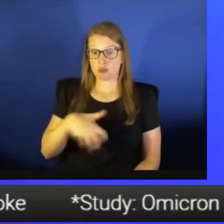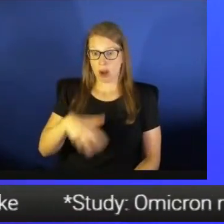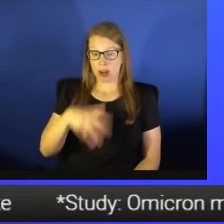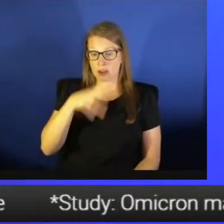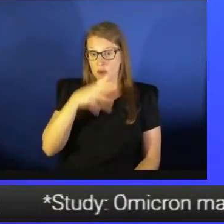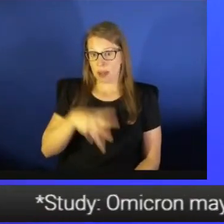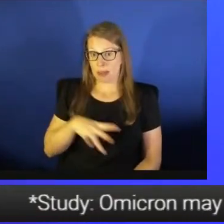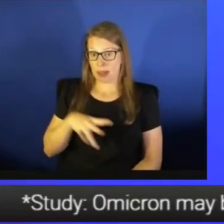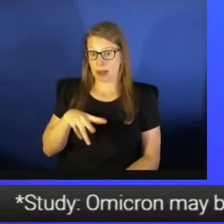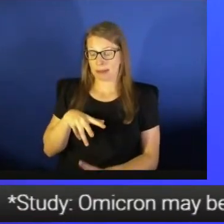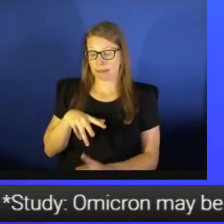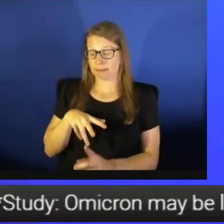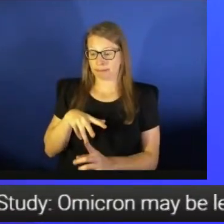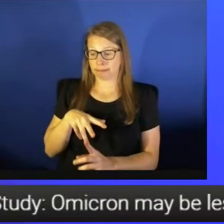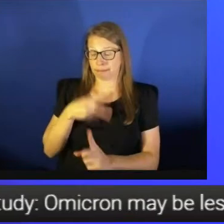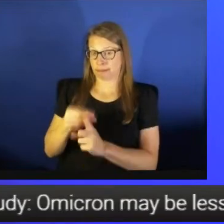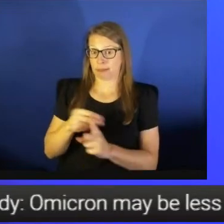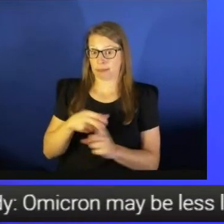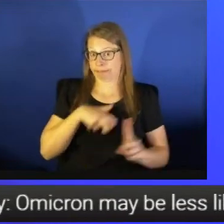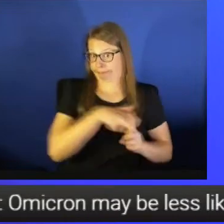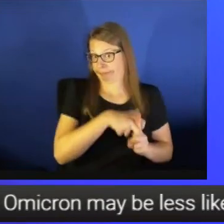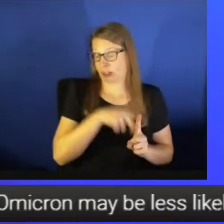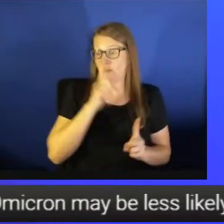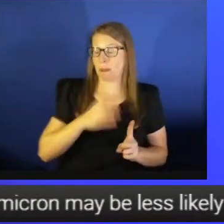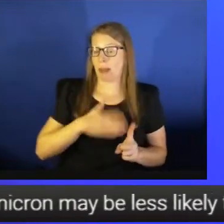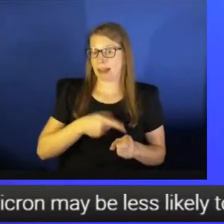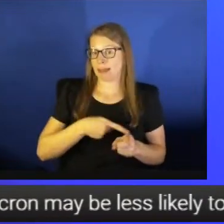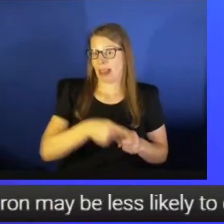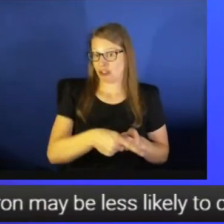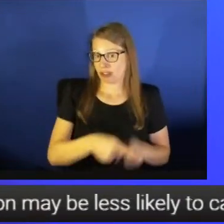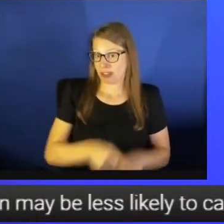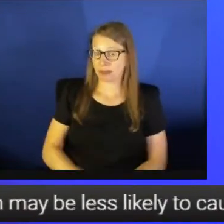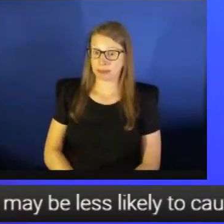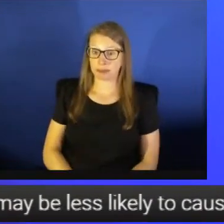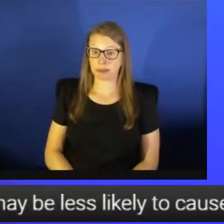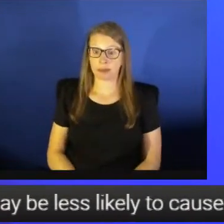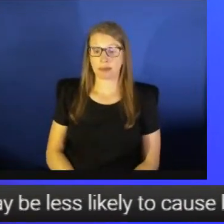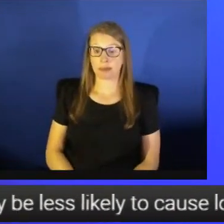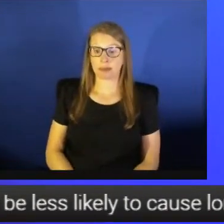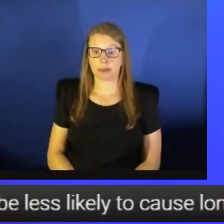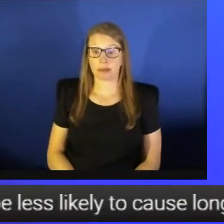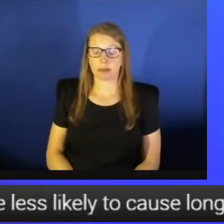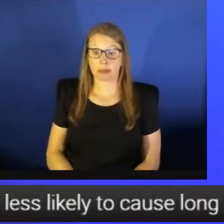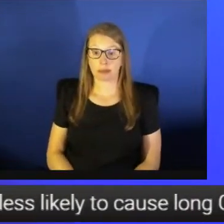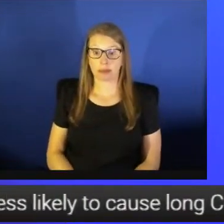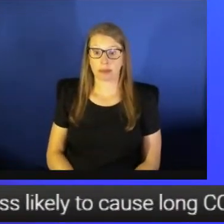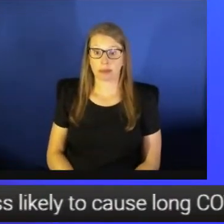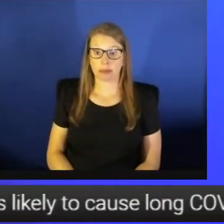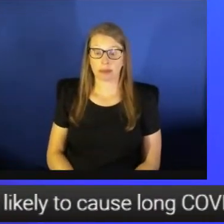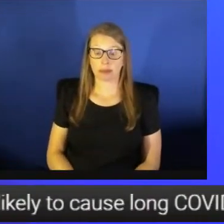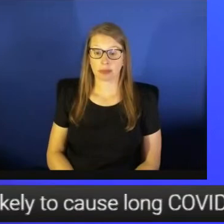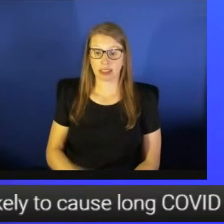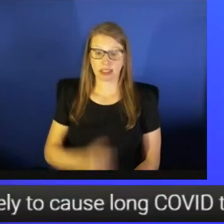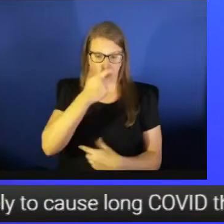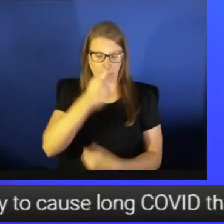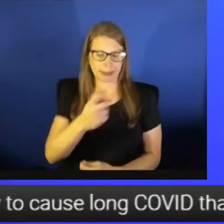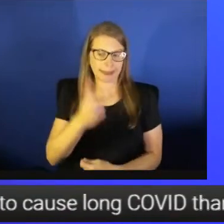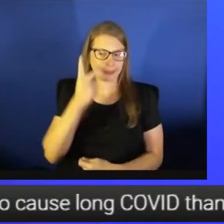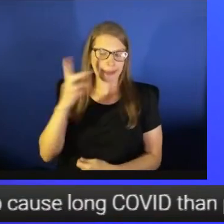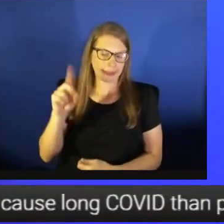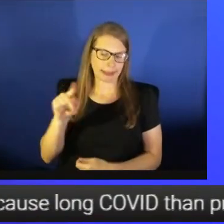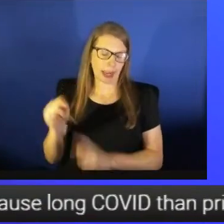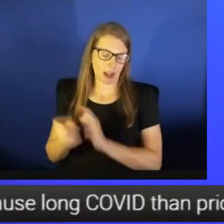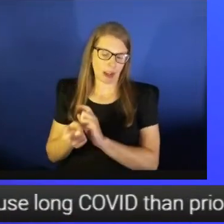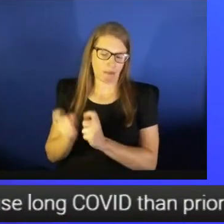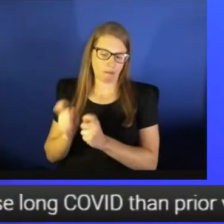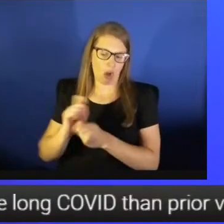my specialty. So I mean, you know, it's been interesting to see how the data evolves in that group and other groups over the